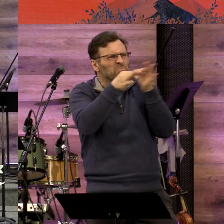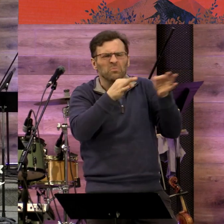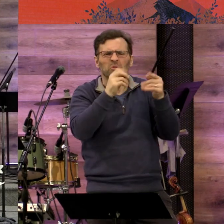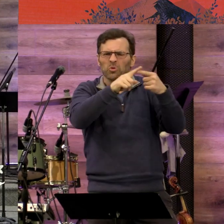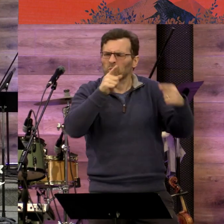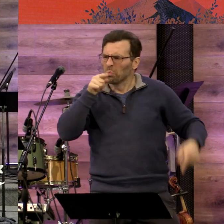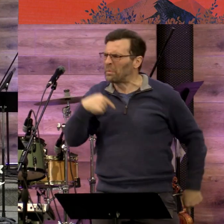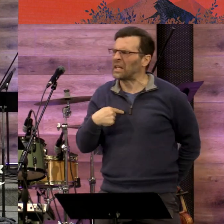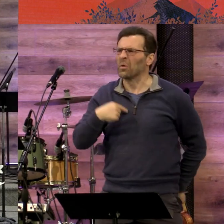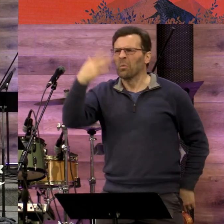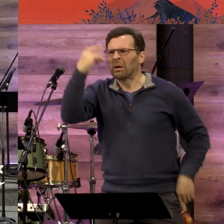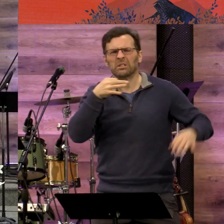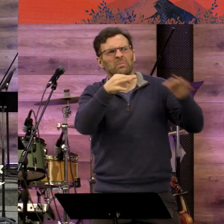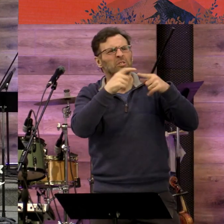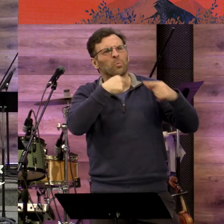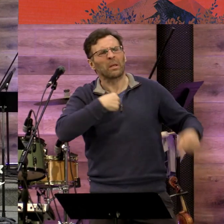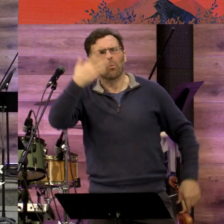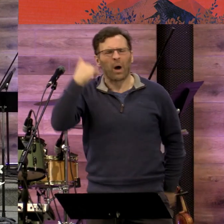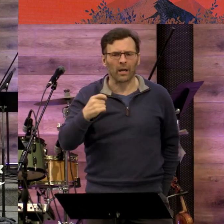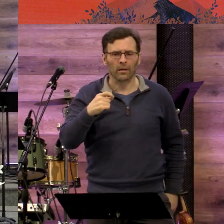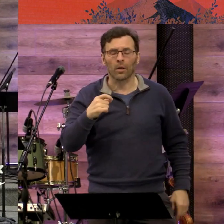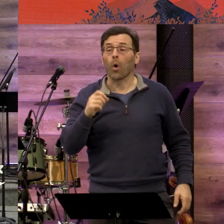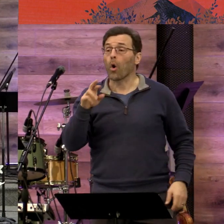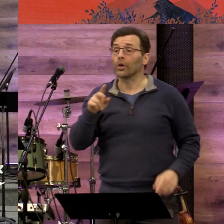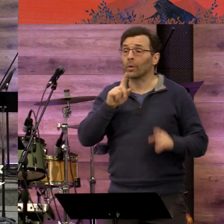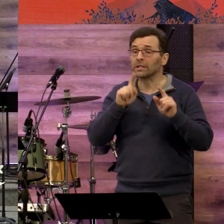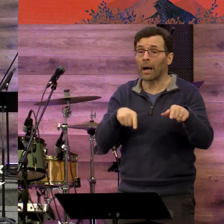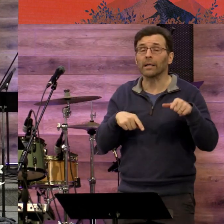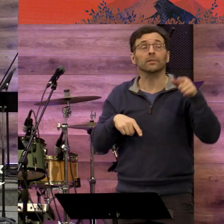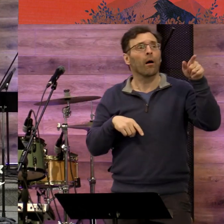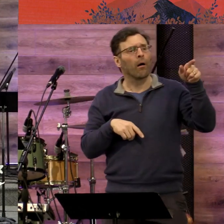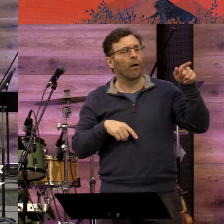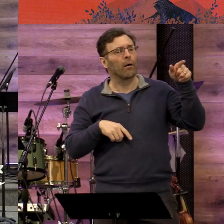to you? Or is your immediate response that